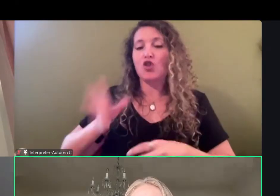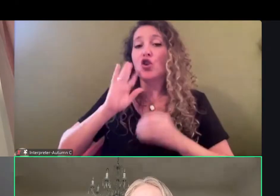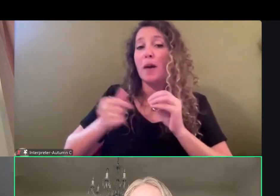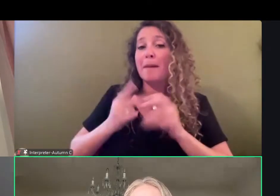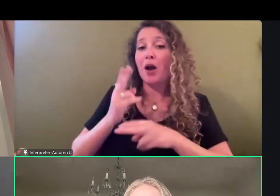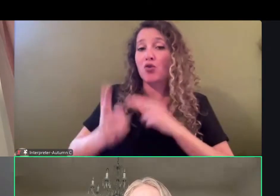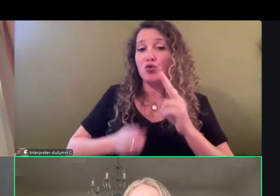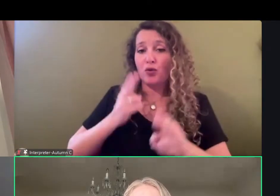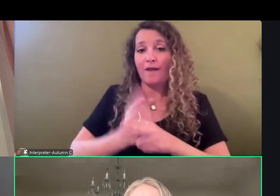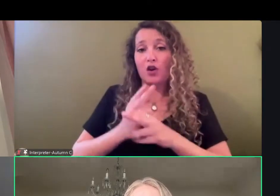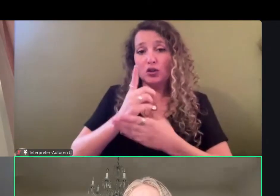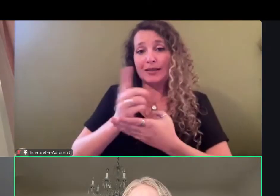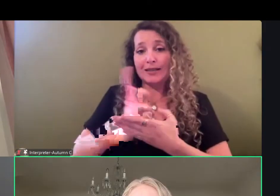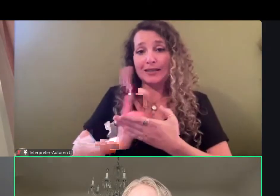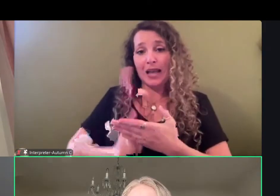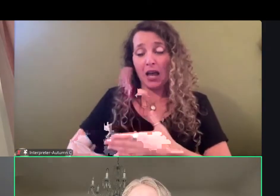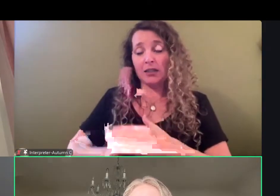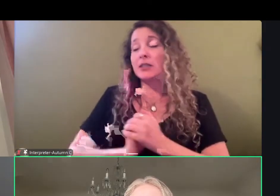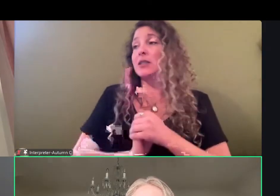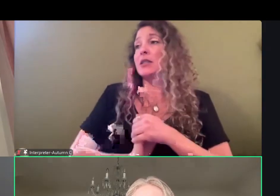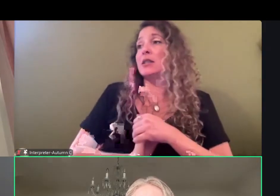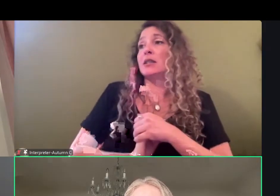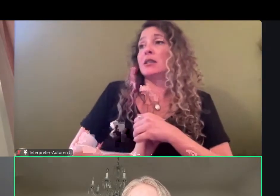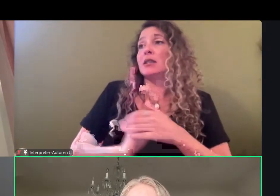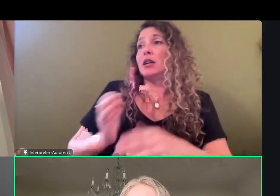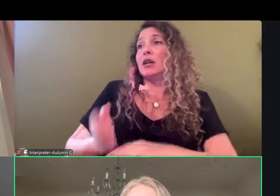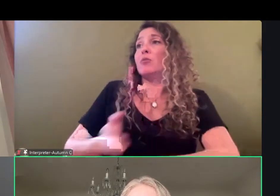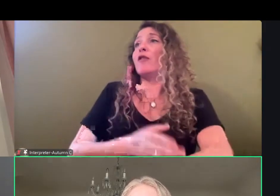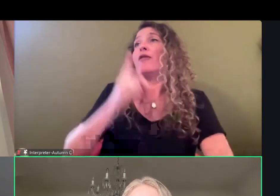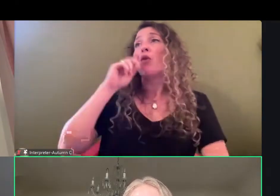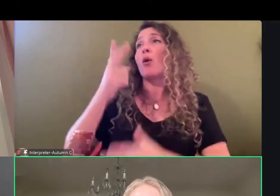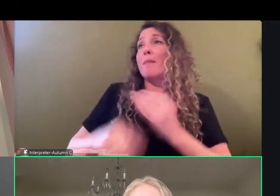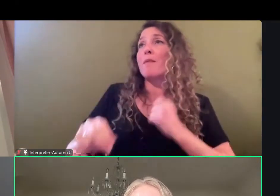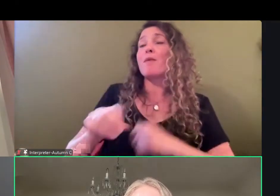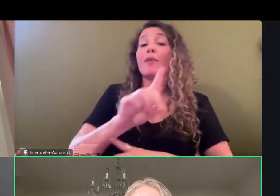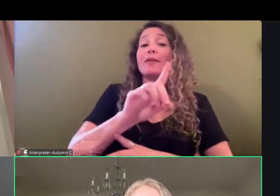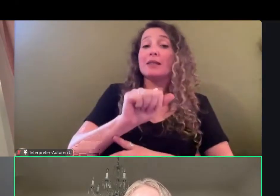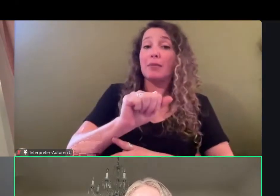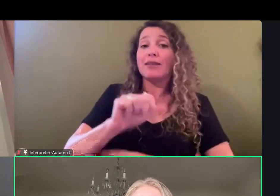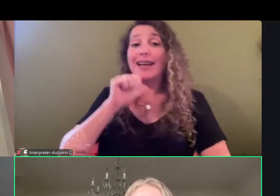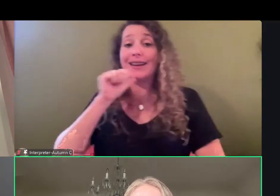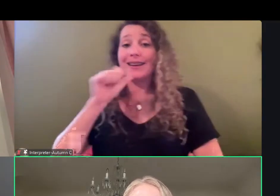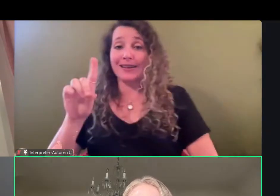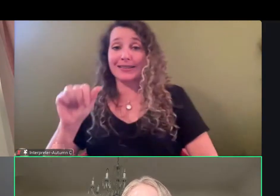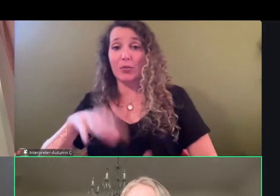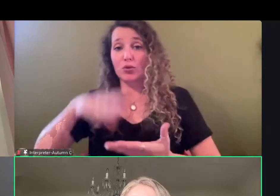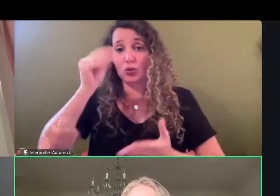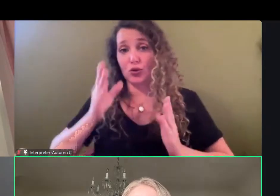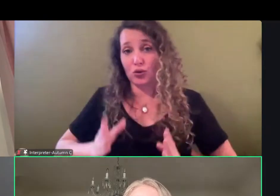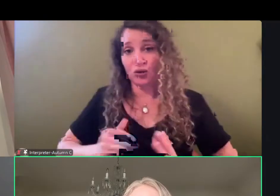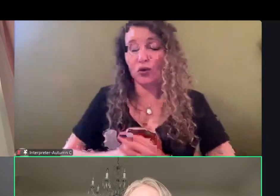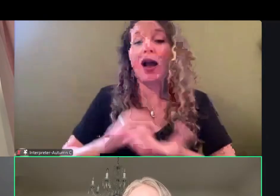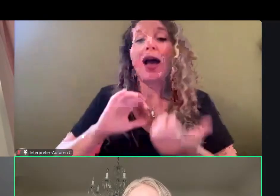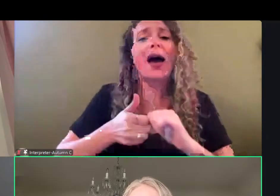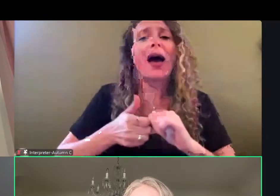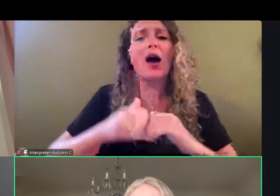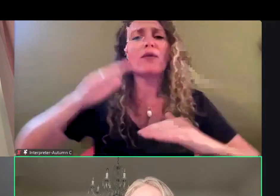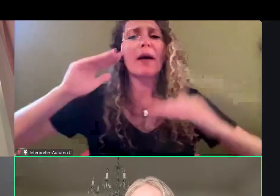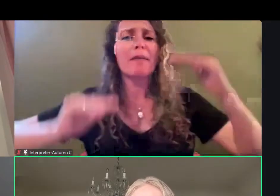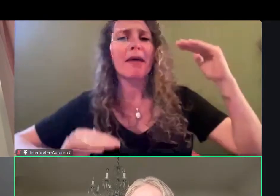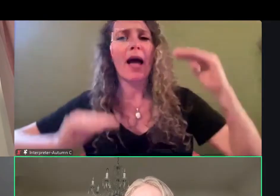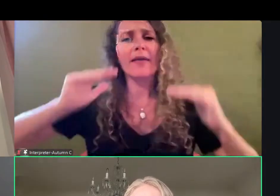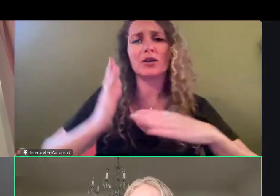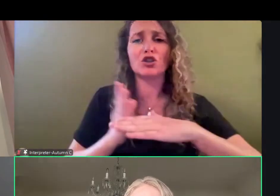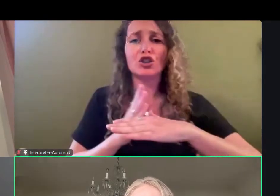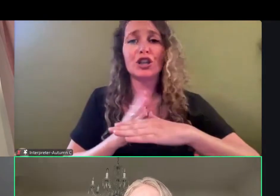design as an improvement for the experience of both disabled and non-disabled learners. So how should educators balance ensuring equal